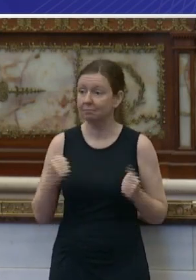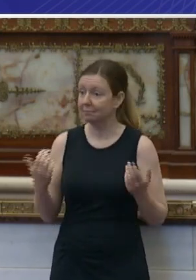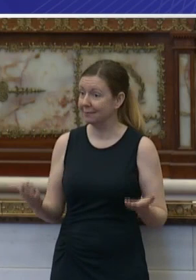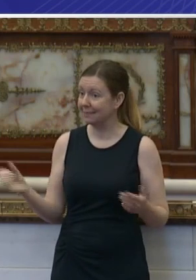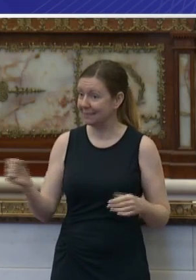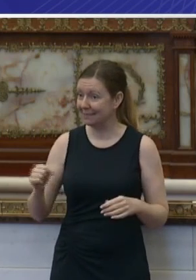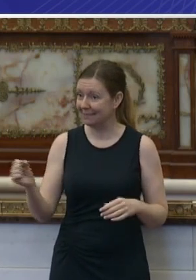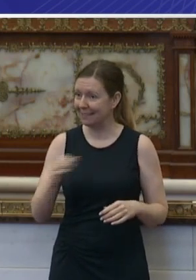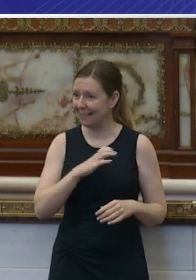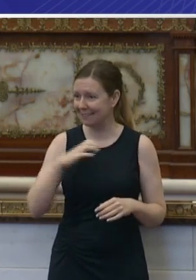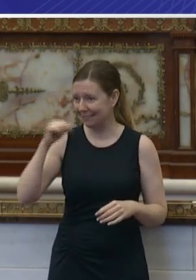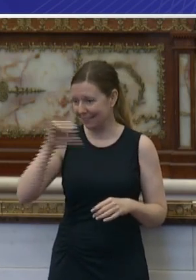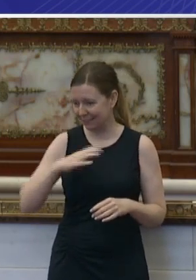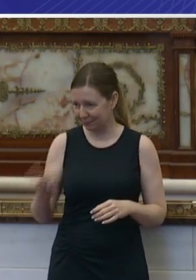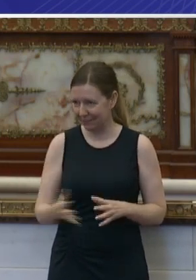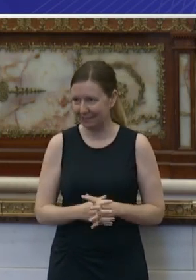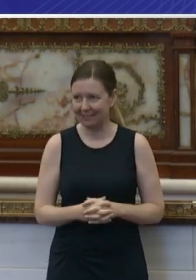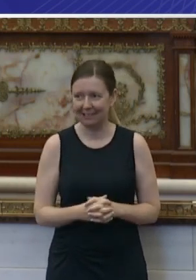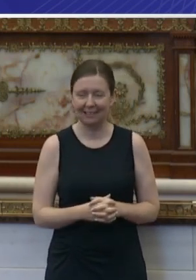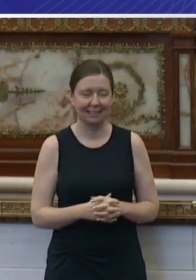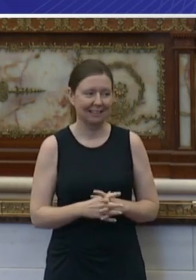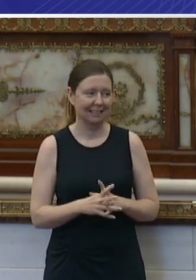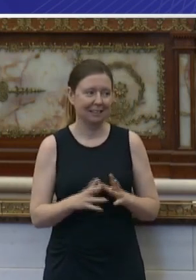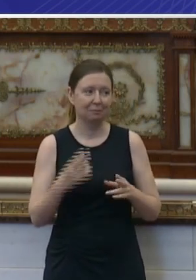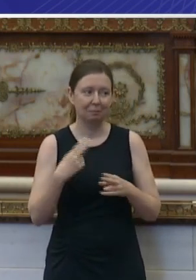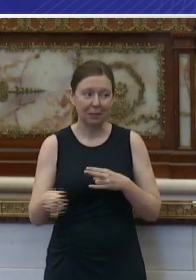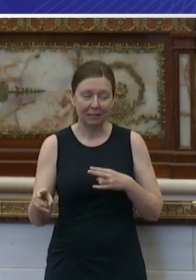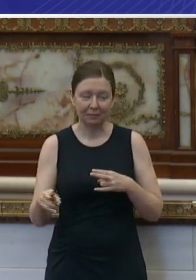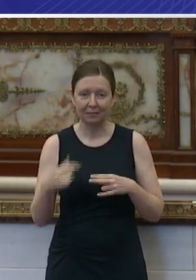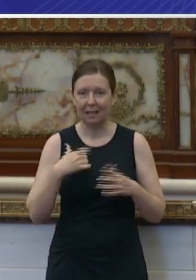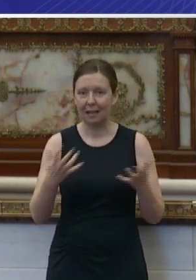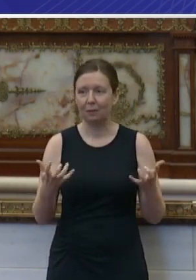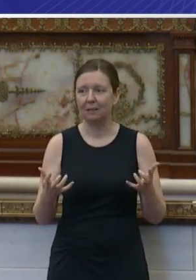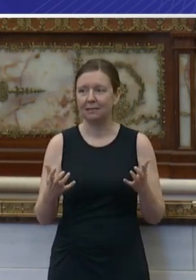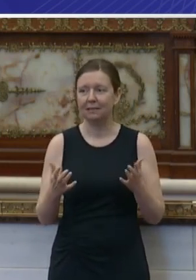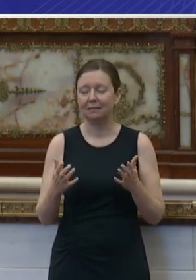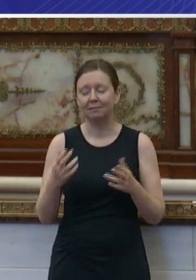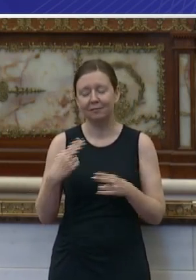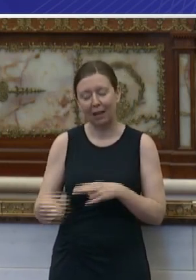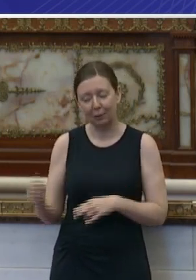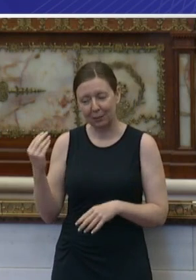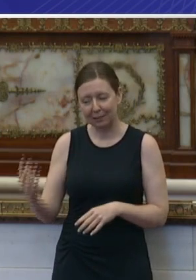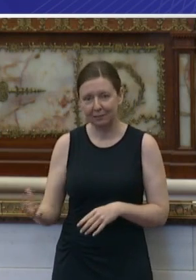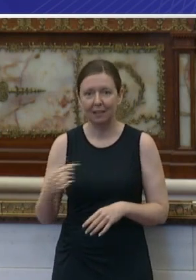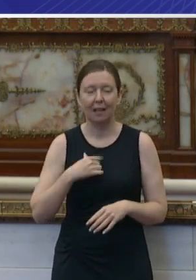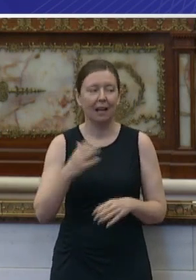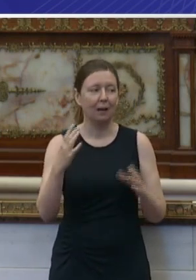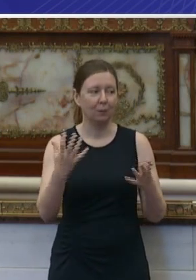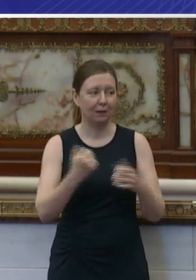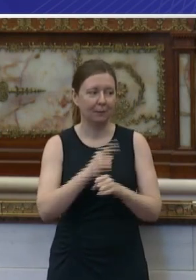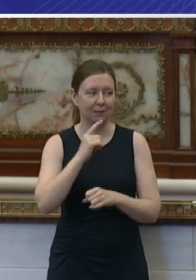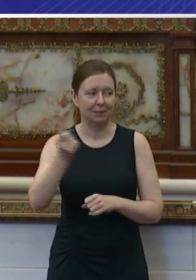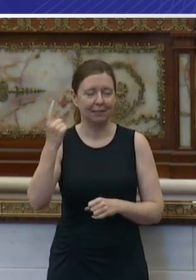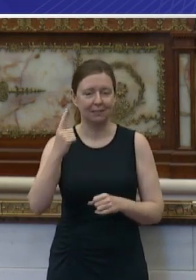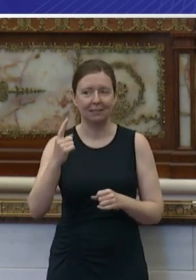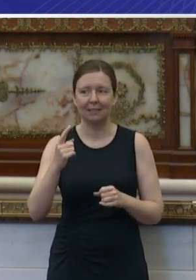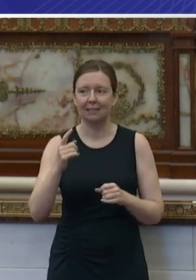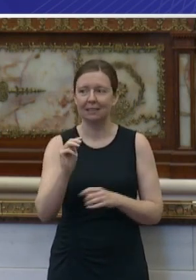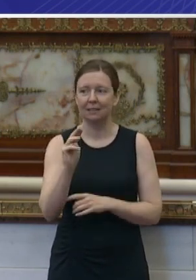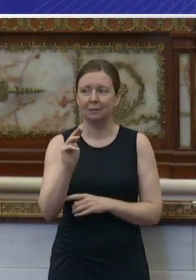Yes, Councilman. Yeah, just very, very brief. I just want to make sure I understand. I just want to make sure I understand the tenor of Mr.